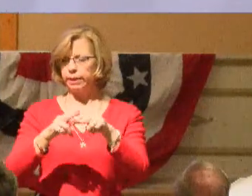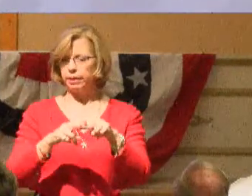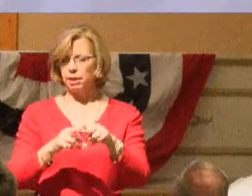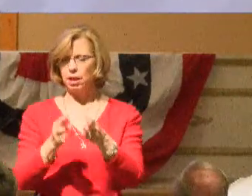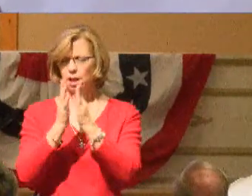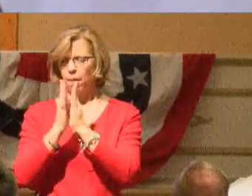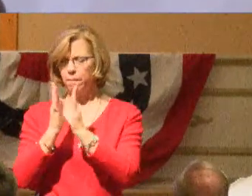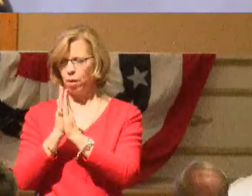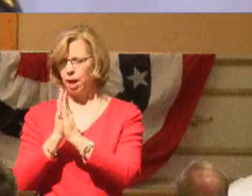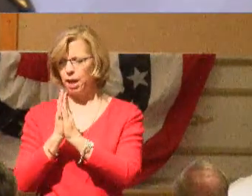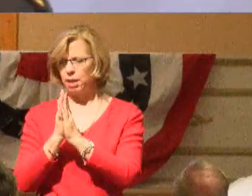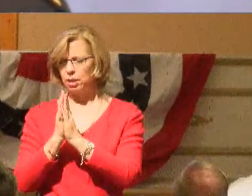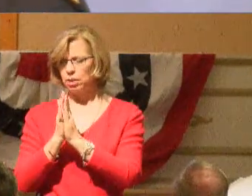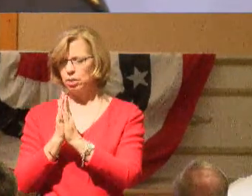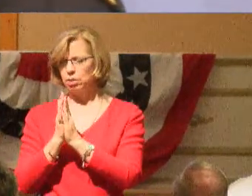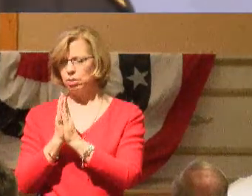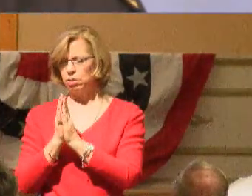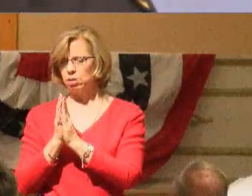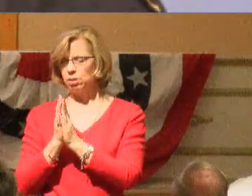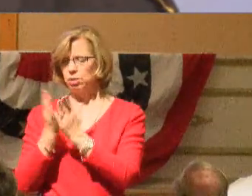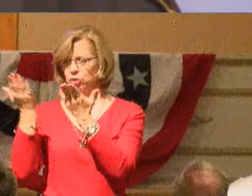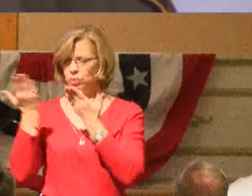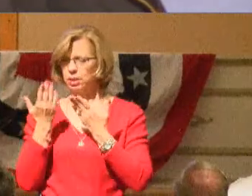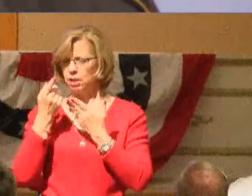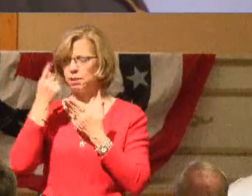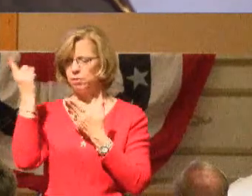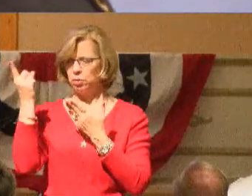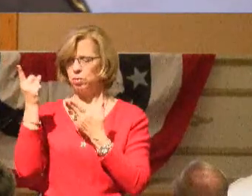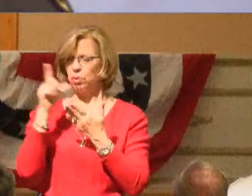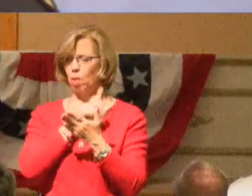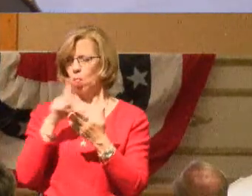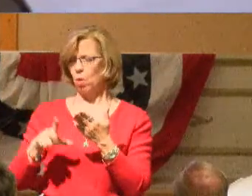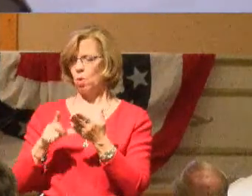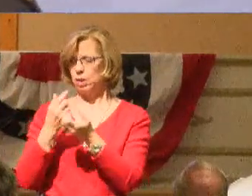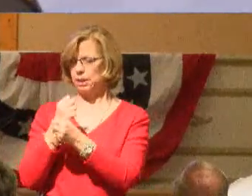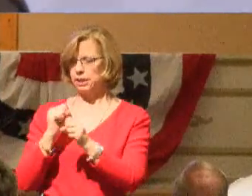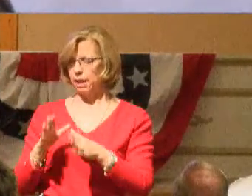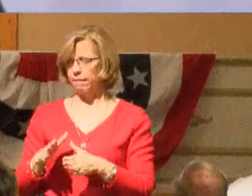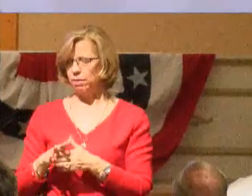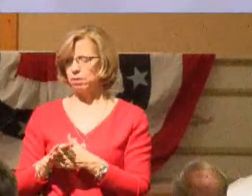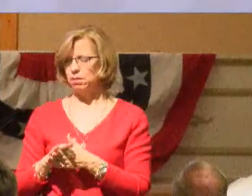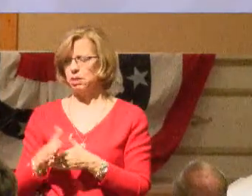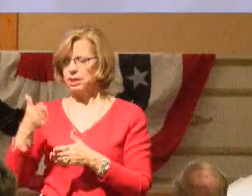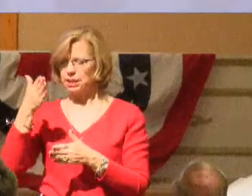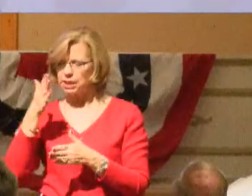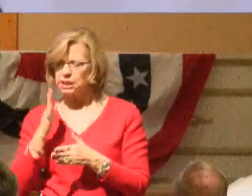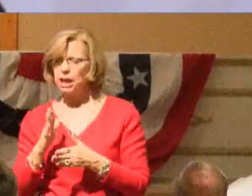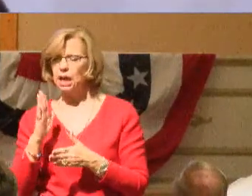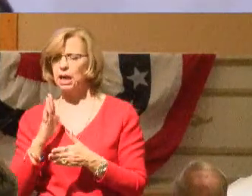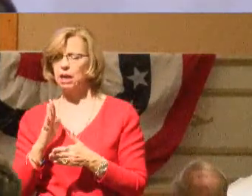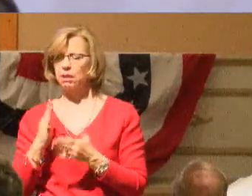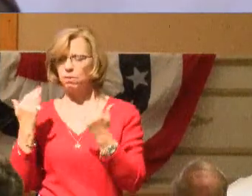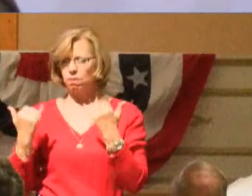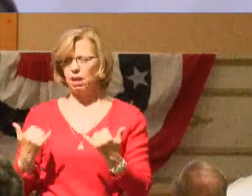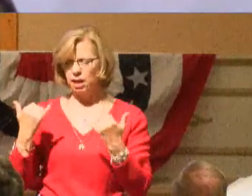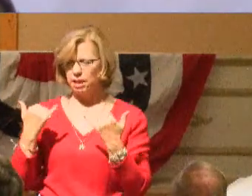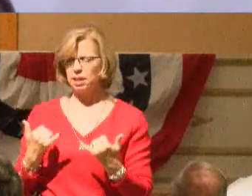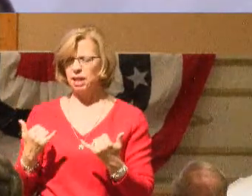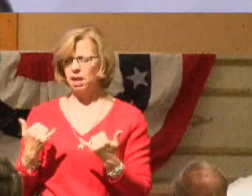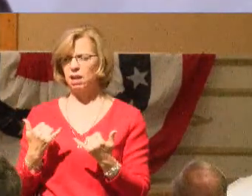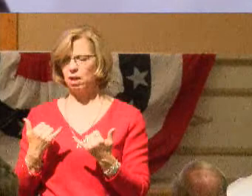pray to receive you as their Lord and Savior. And God, if there's any right now in the hearing of my voice and in this prayer,